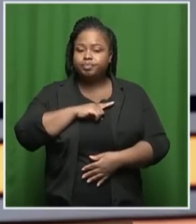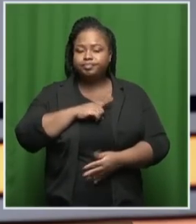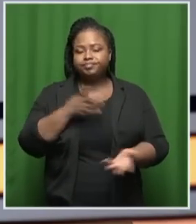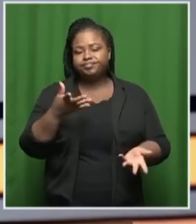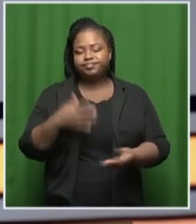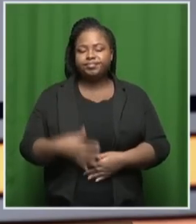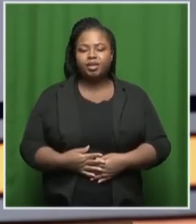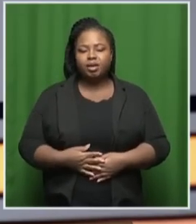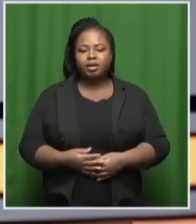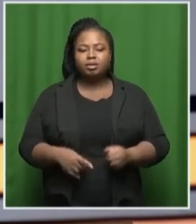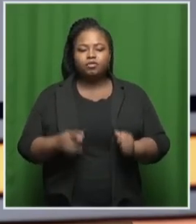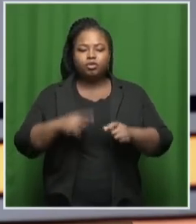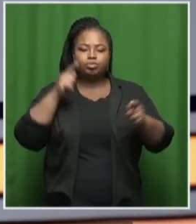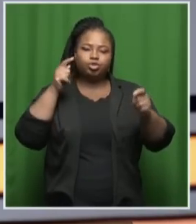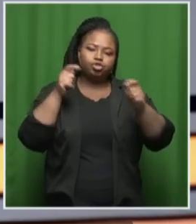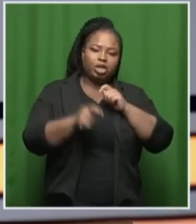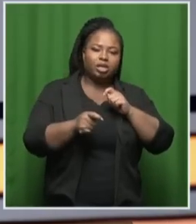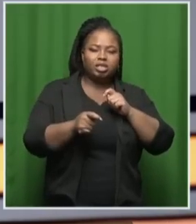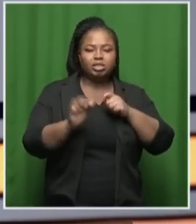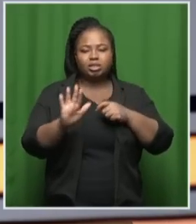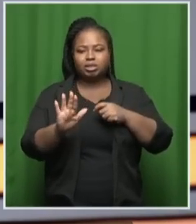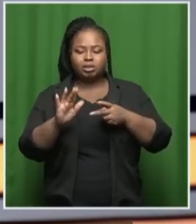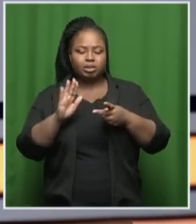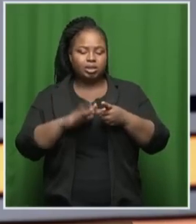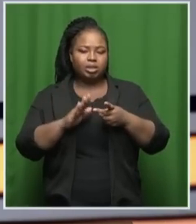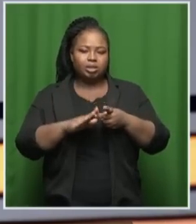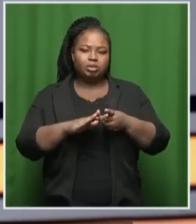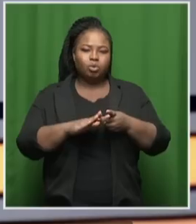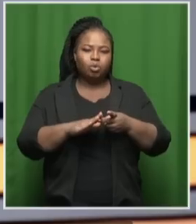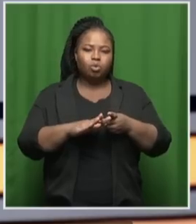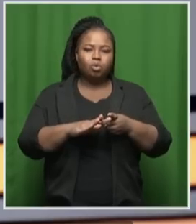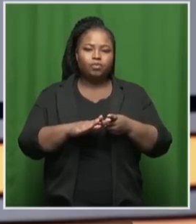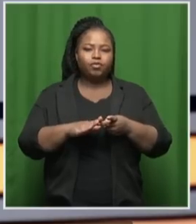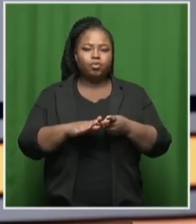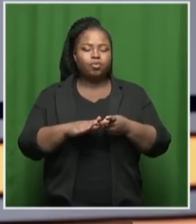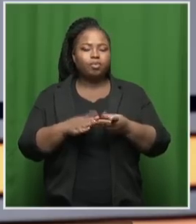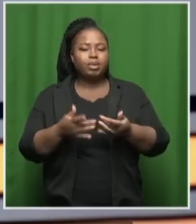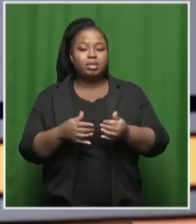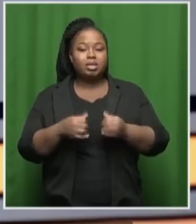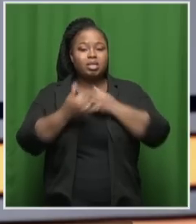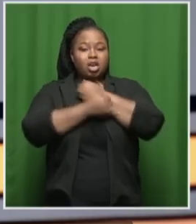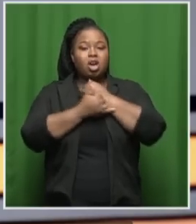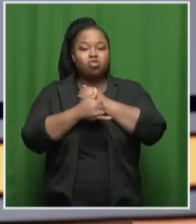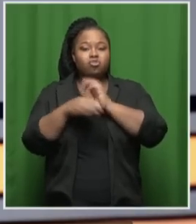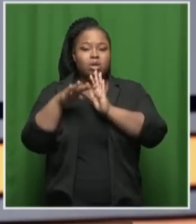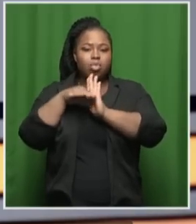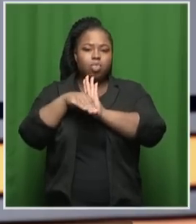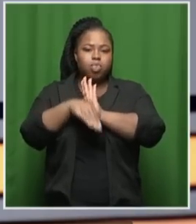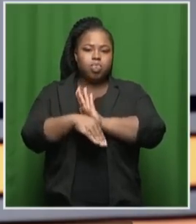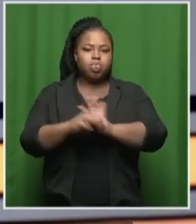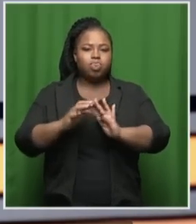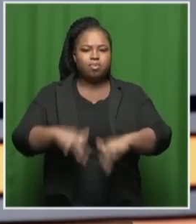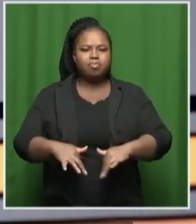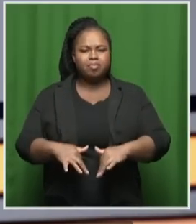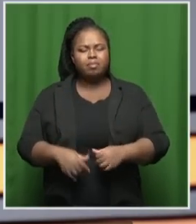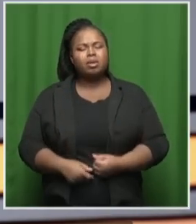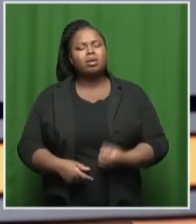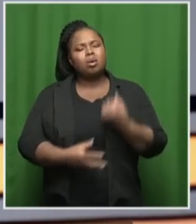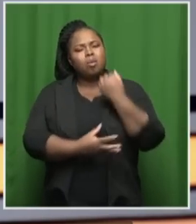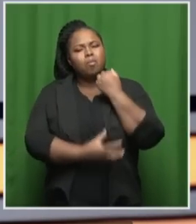means in the context of change and in the context of decay as a country. If you look at all indicators around